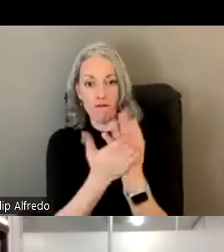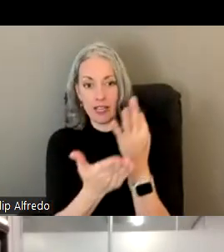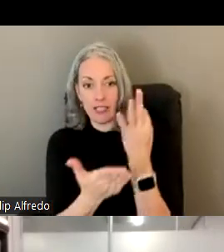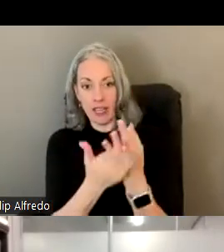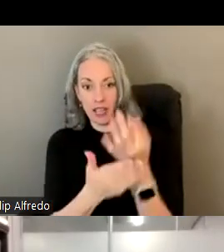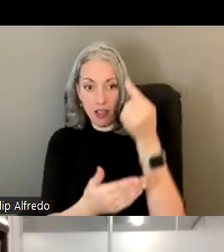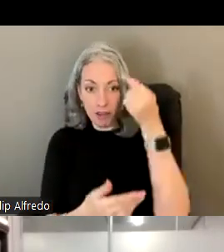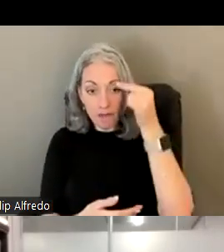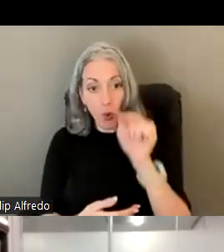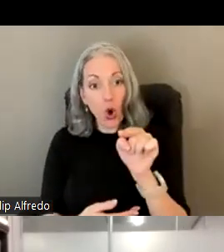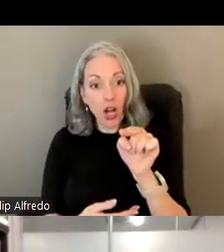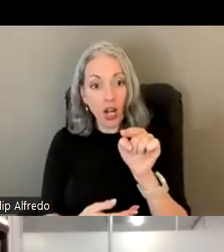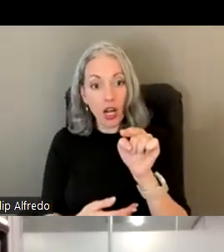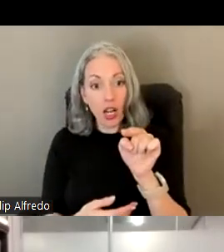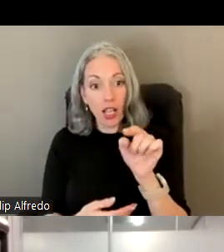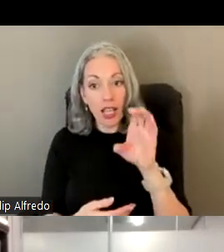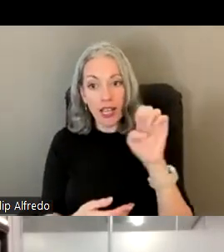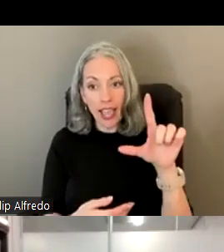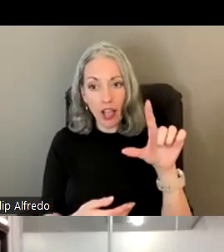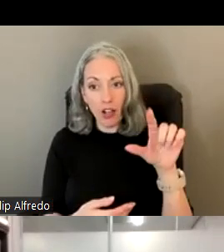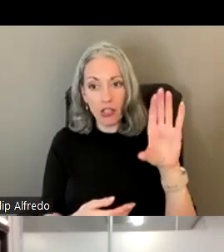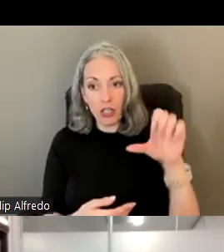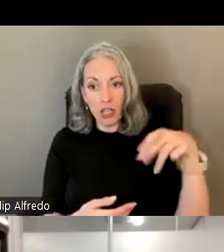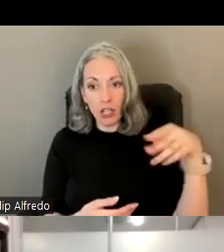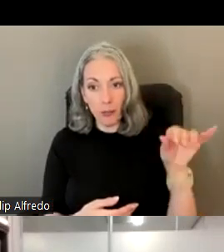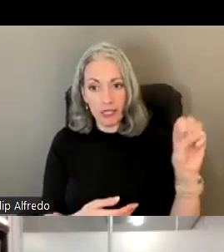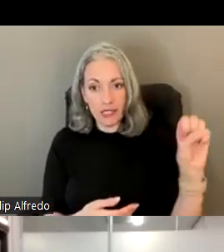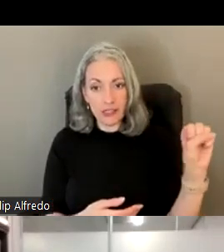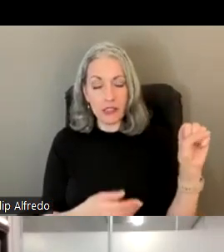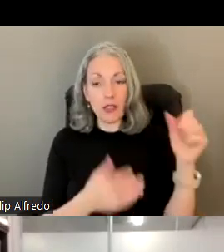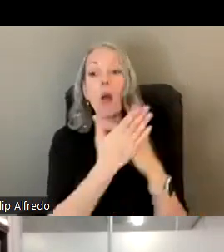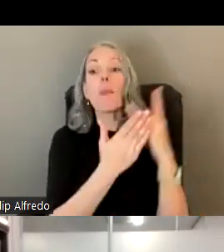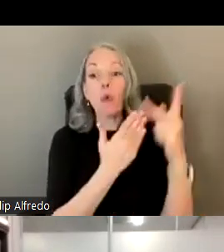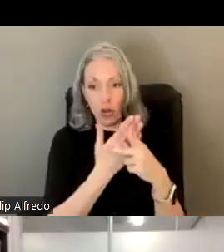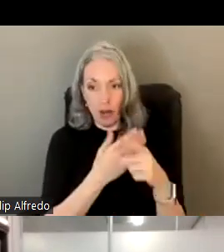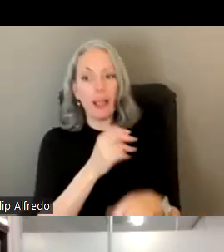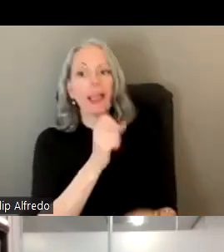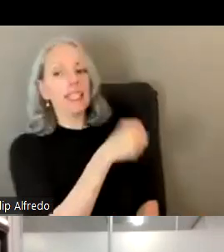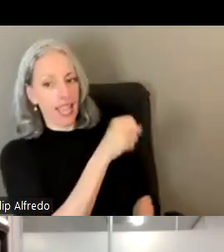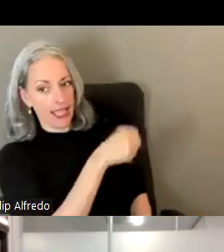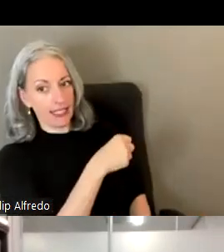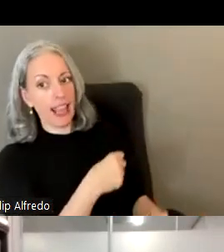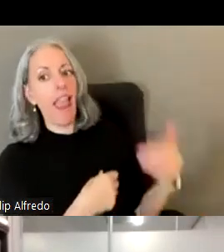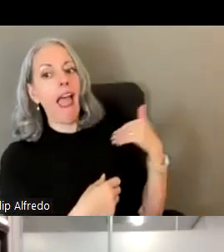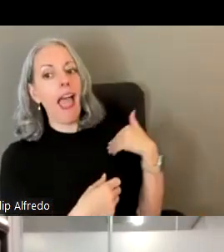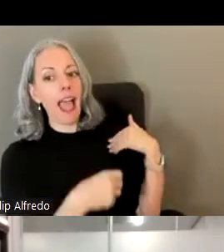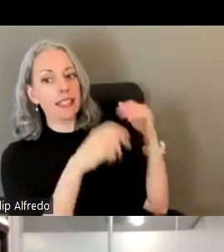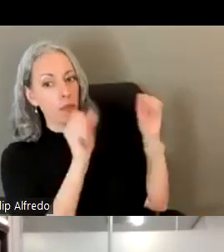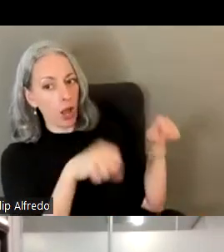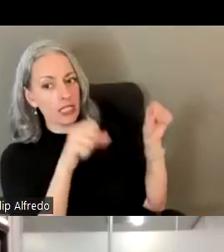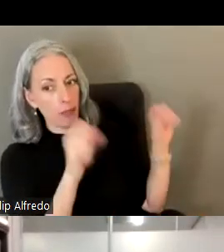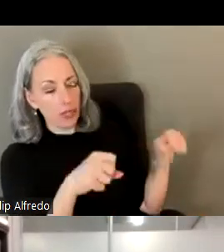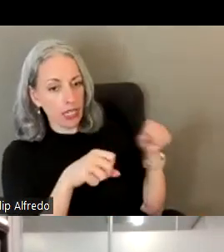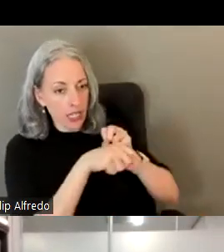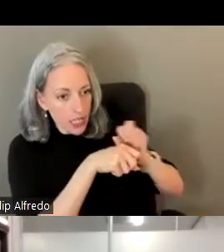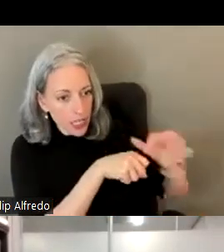for the Cal Compass program. Yes, because it has the potential for statewide impact to have